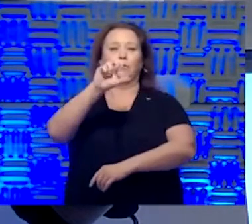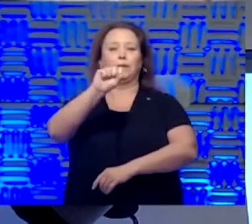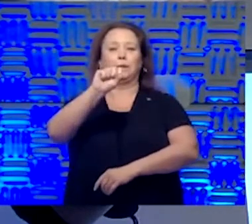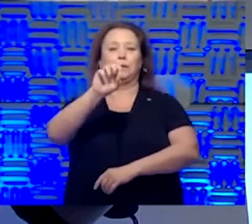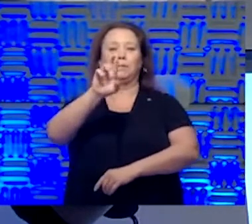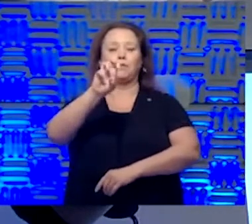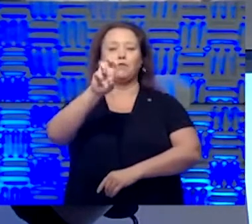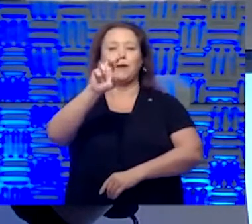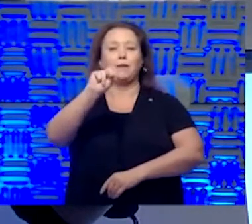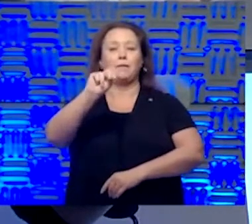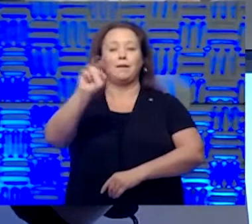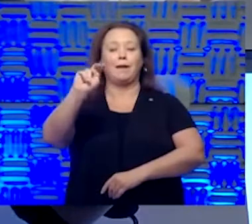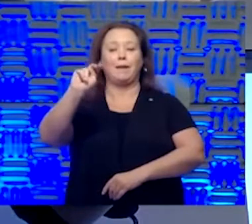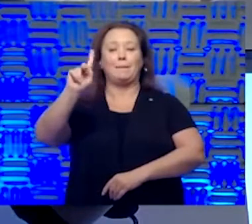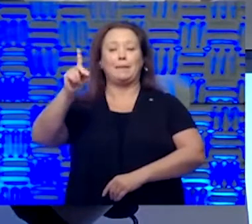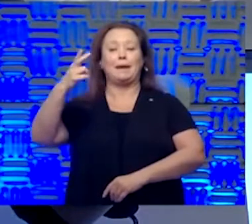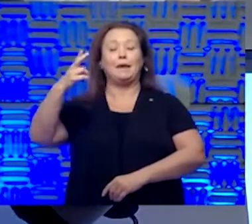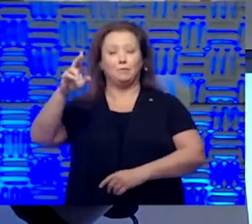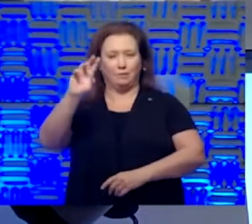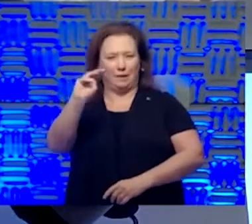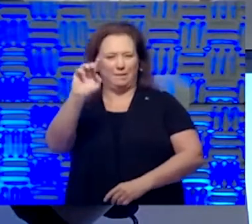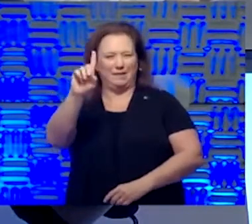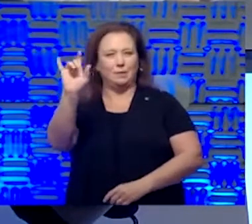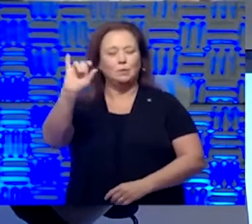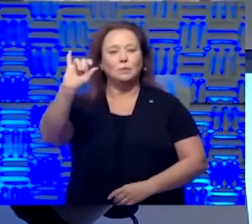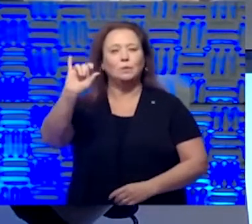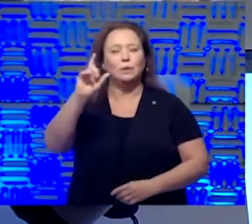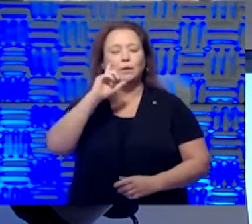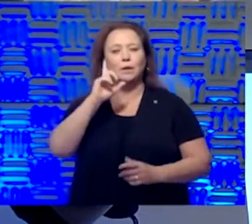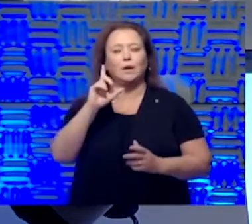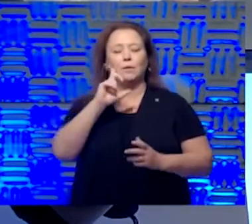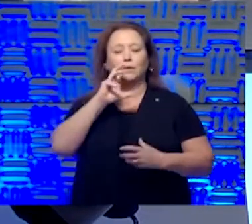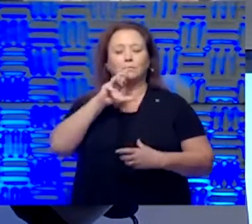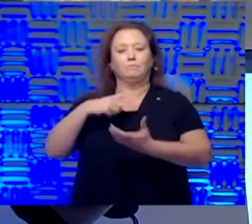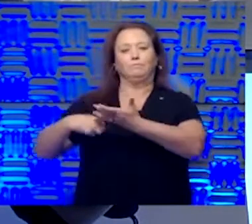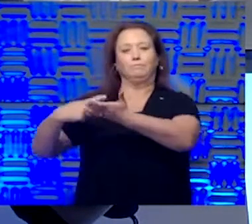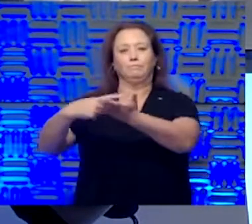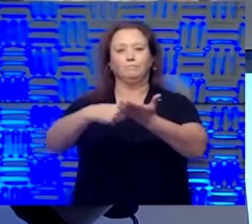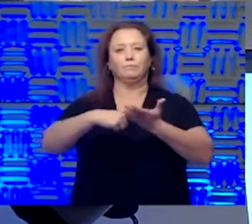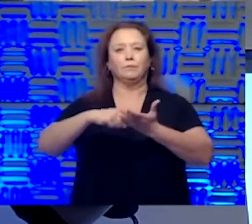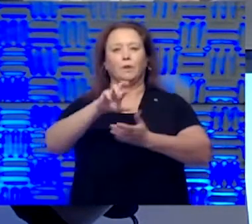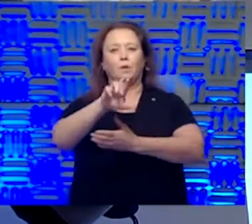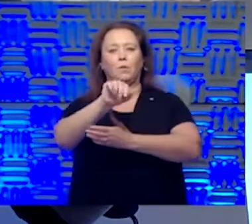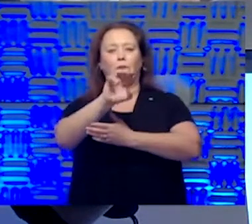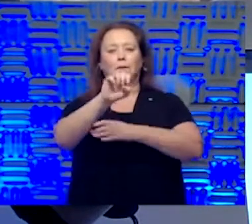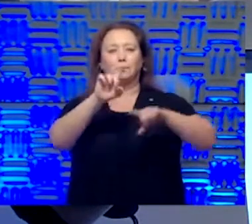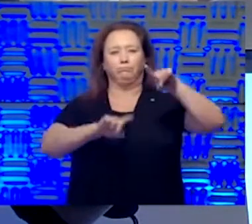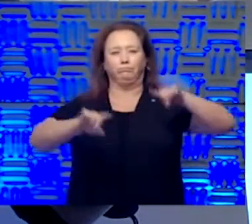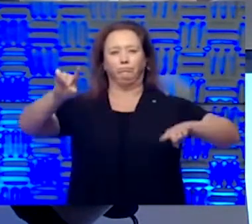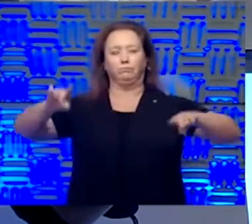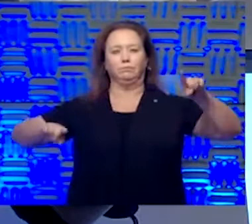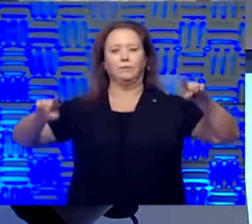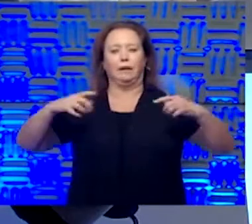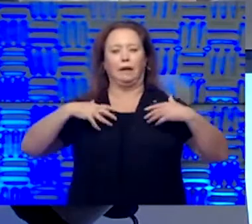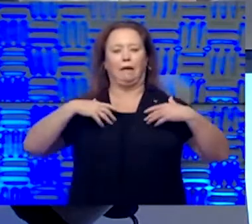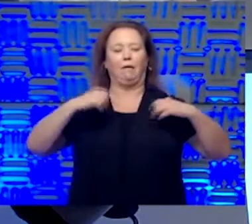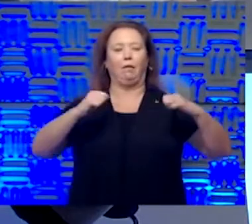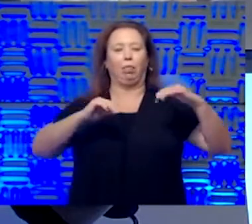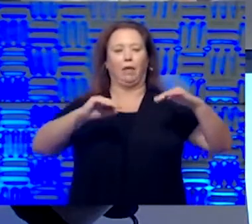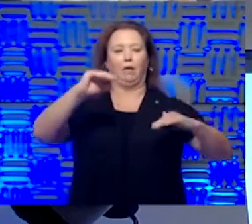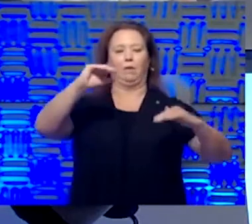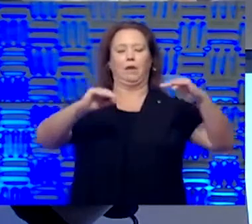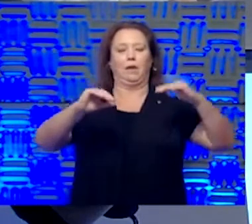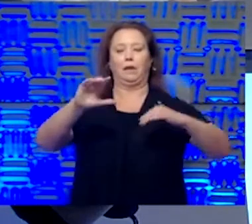MD. Chris is here today as we get in and delve into some of the issues around racial disparities and health equity and COVID.